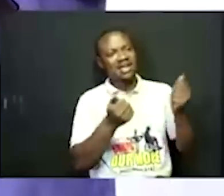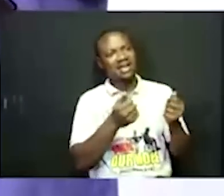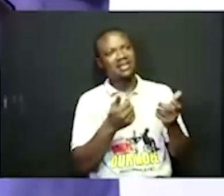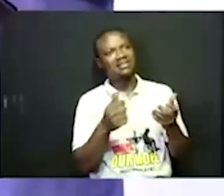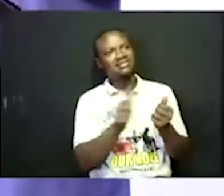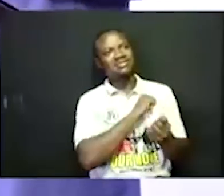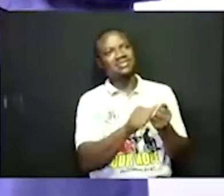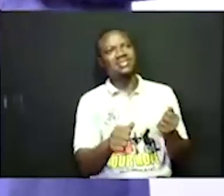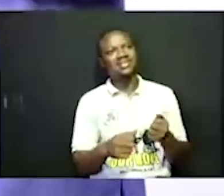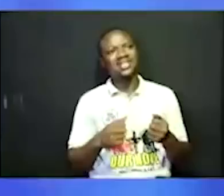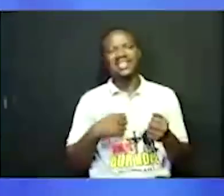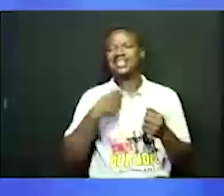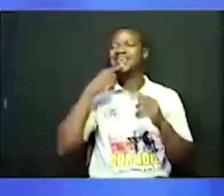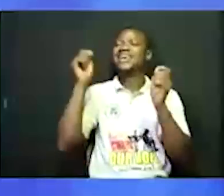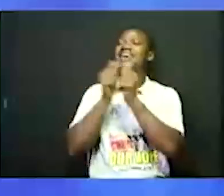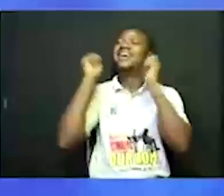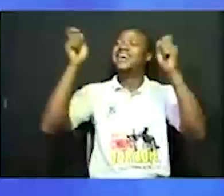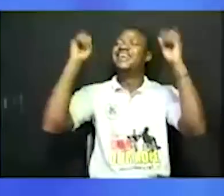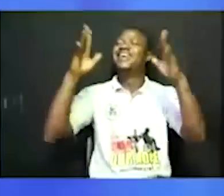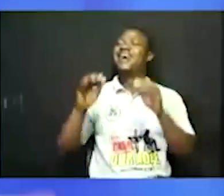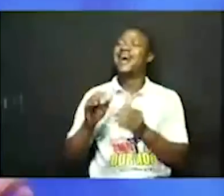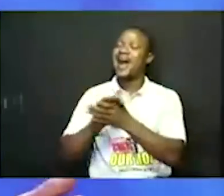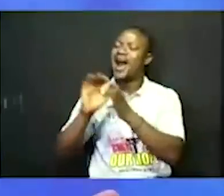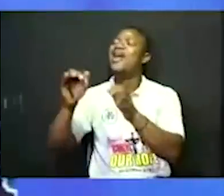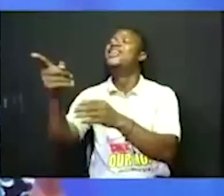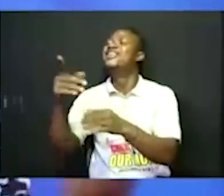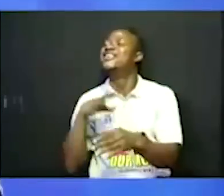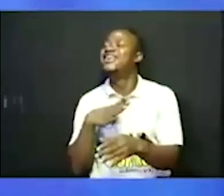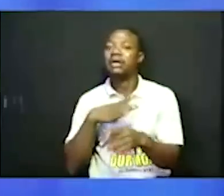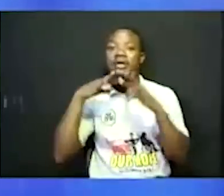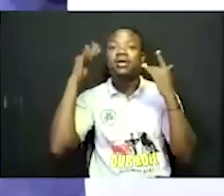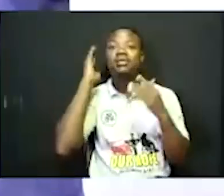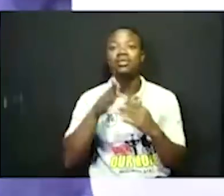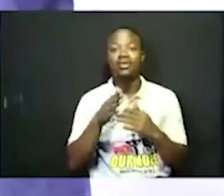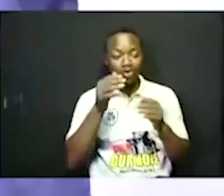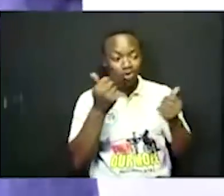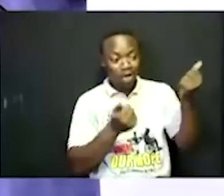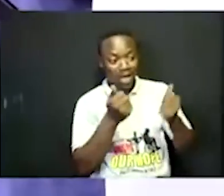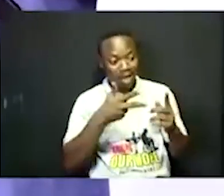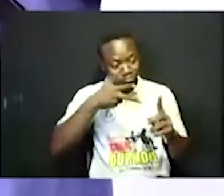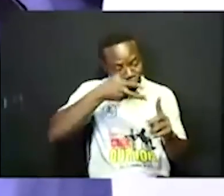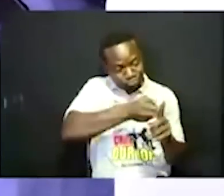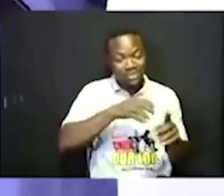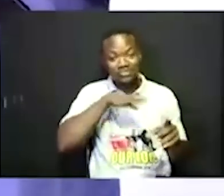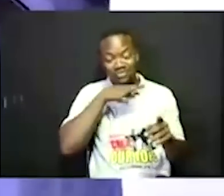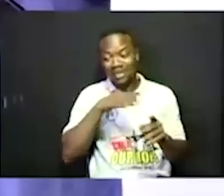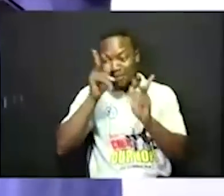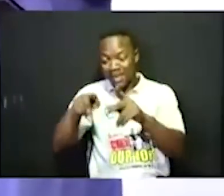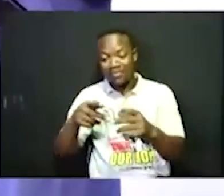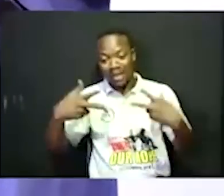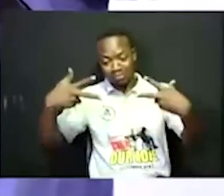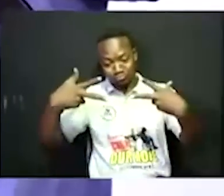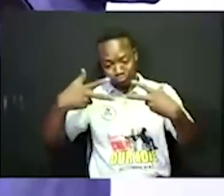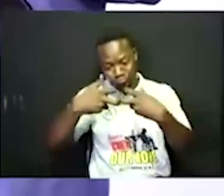can't possibly say that, hey, hallelujah, how are you? You will be offended. You'll be offended. You cannot just say that you will not